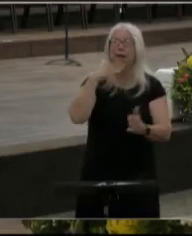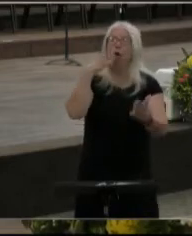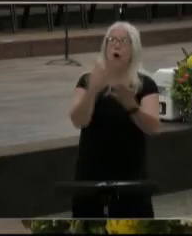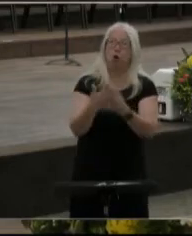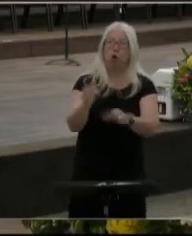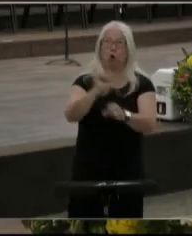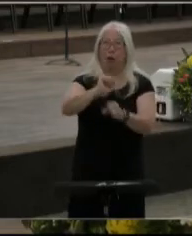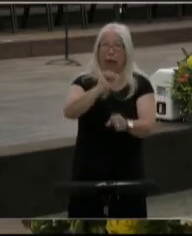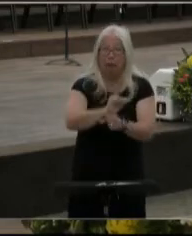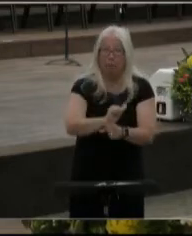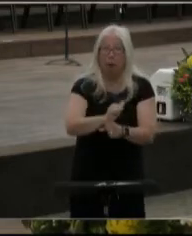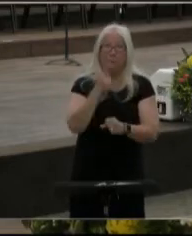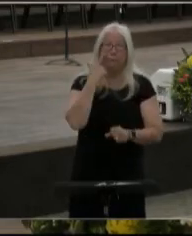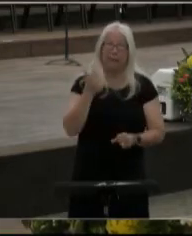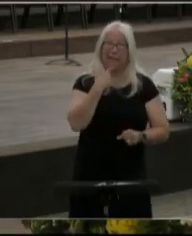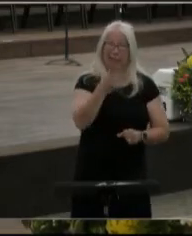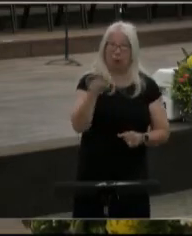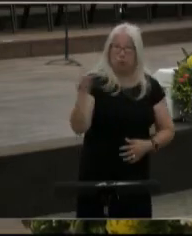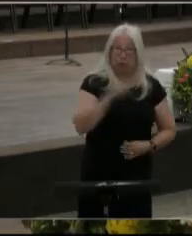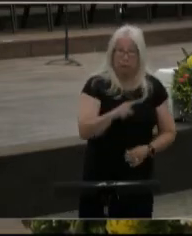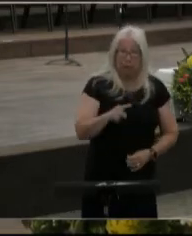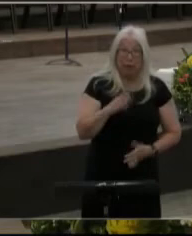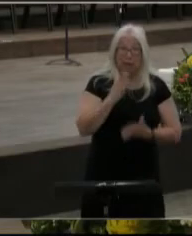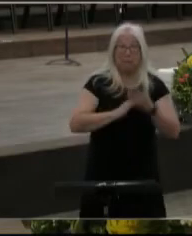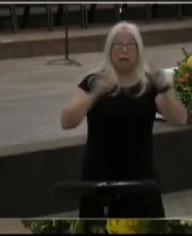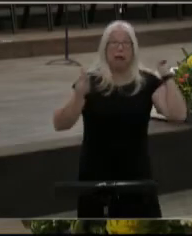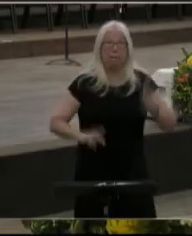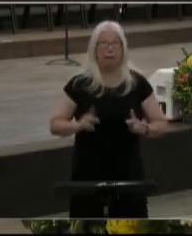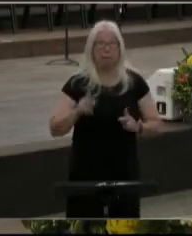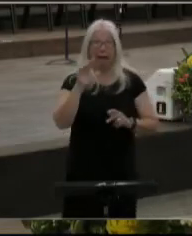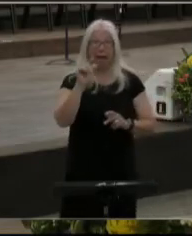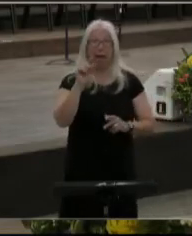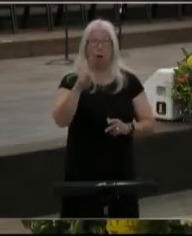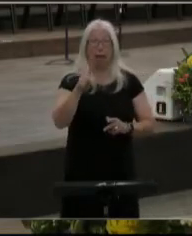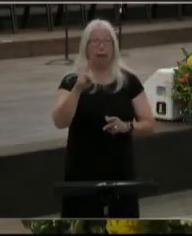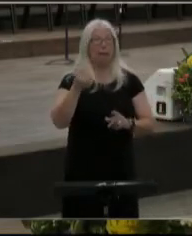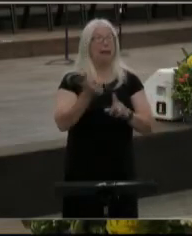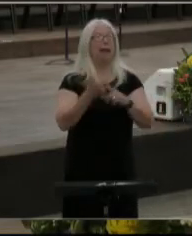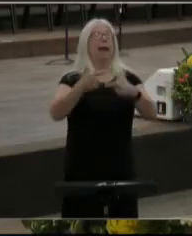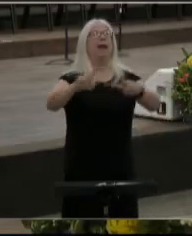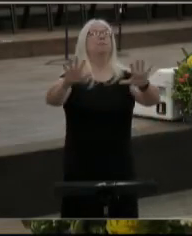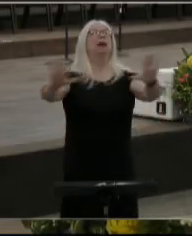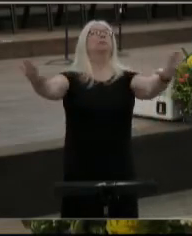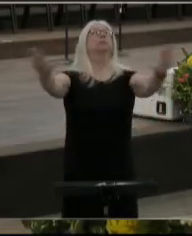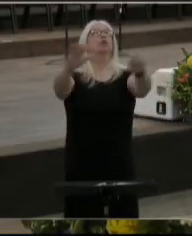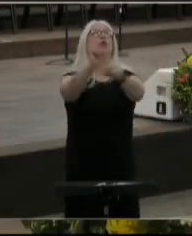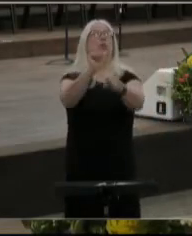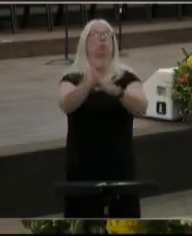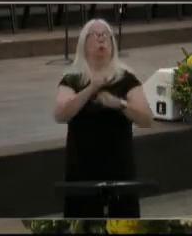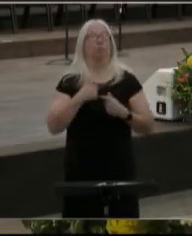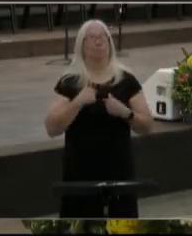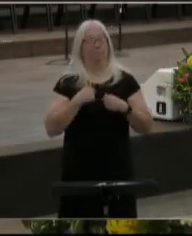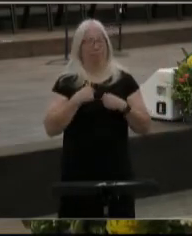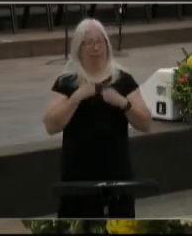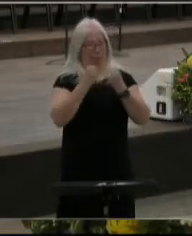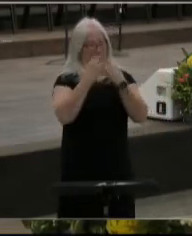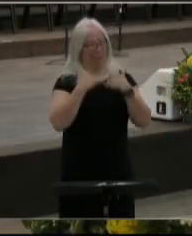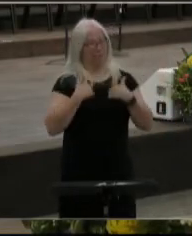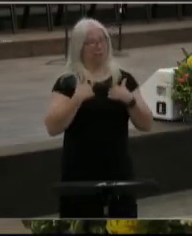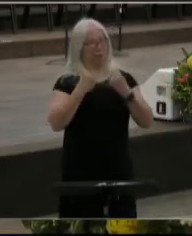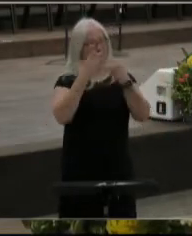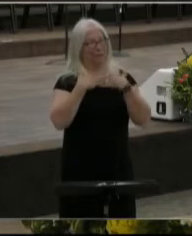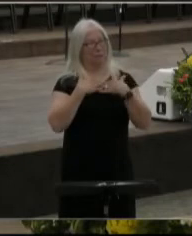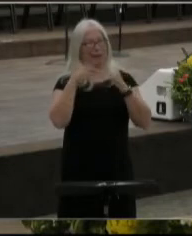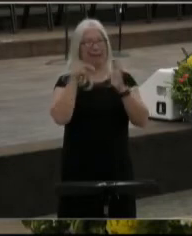good laborer. Because I'm telling you something. Some people are A-okay with letting everybody else do the work and them getting all the blessings from it. And